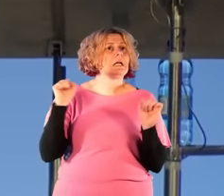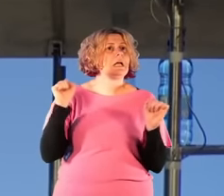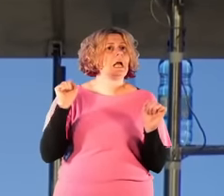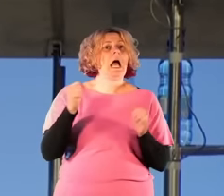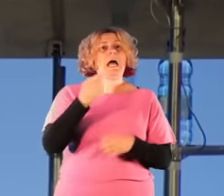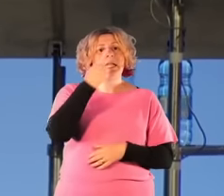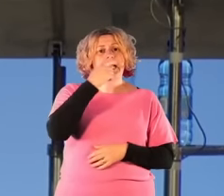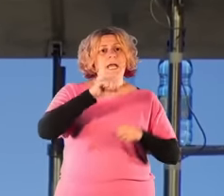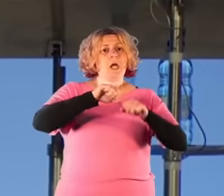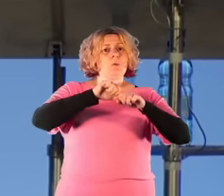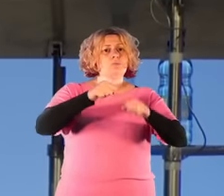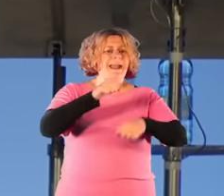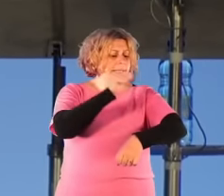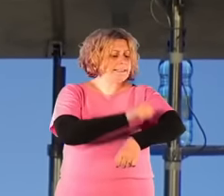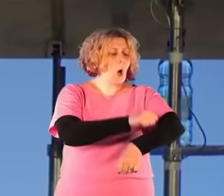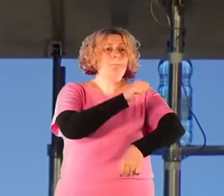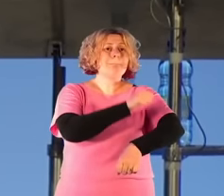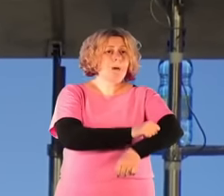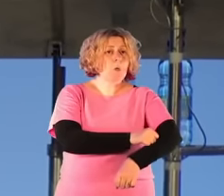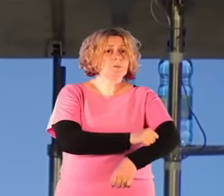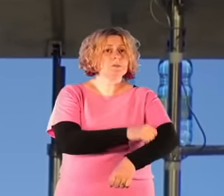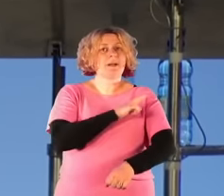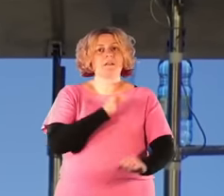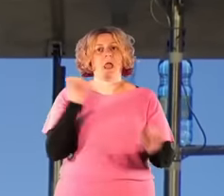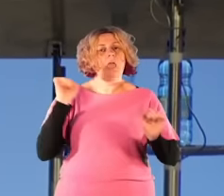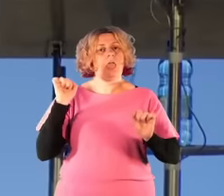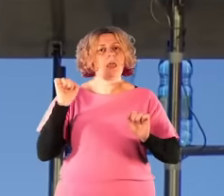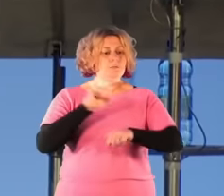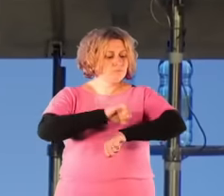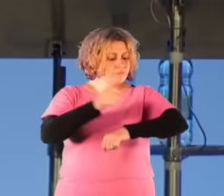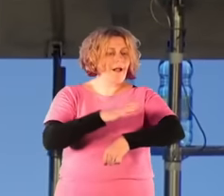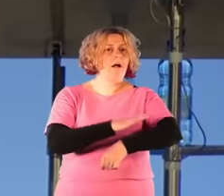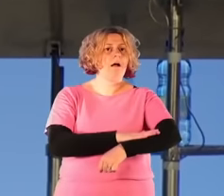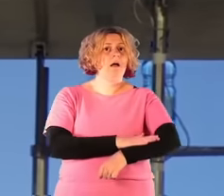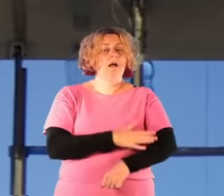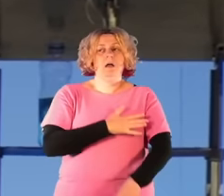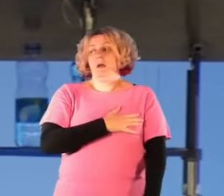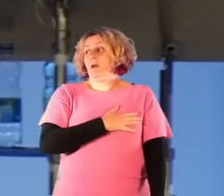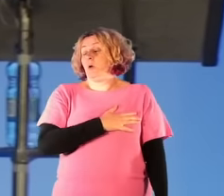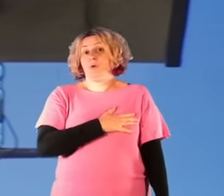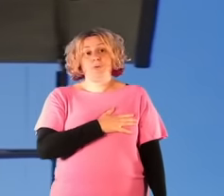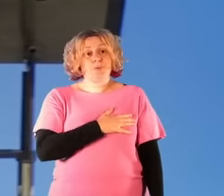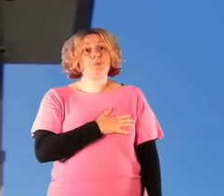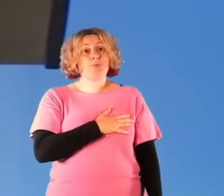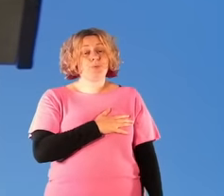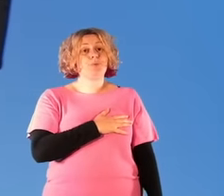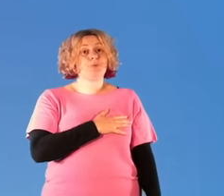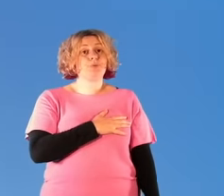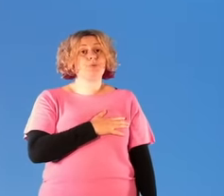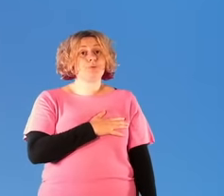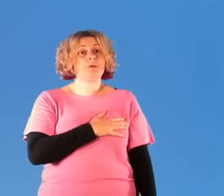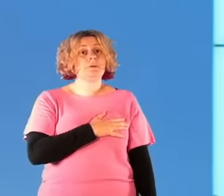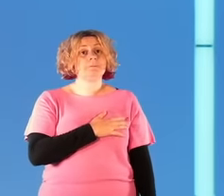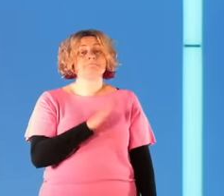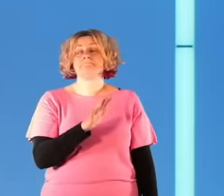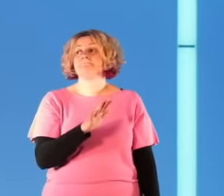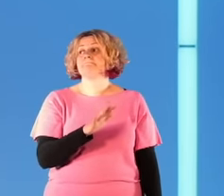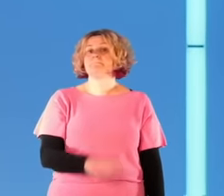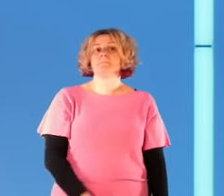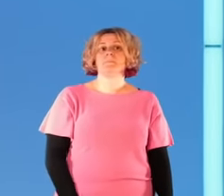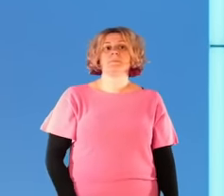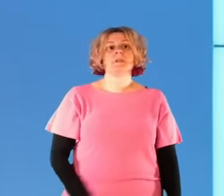bones. It's heartbreaking. And there would be people who would say, well, of